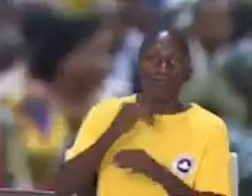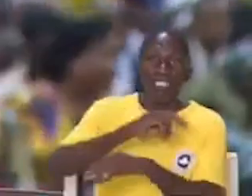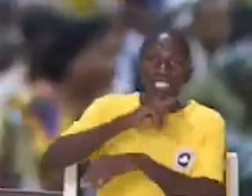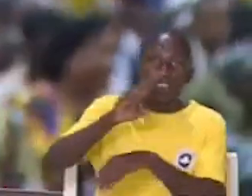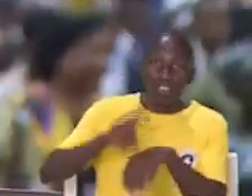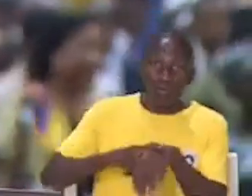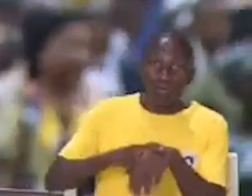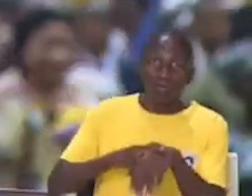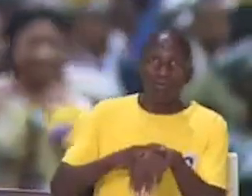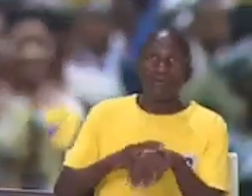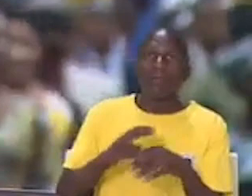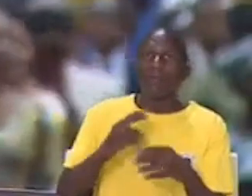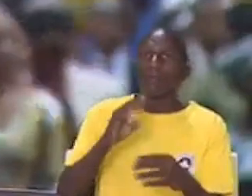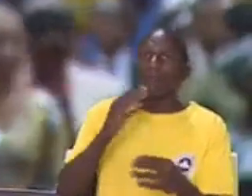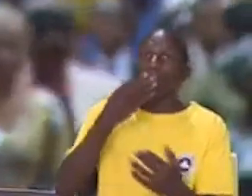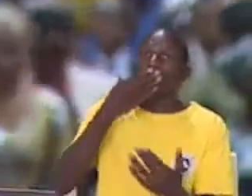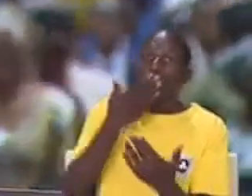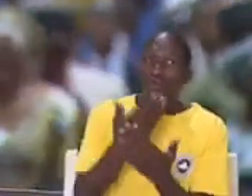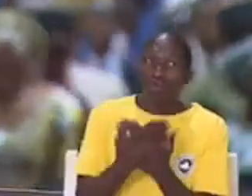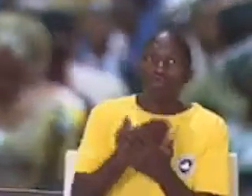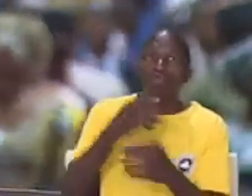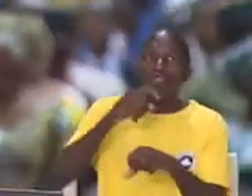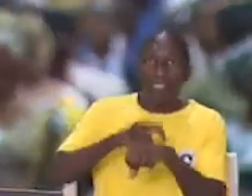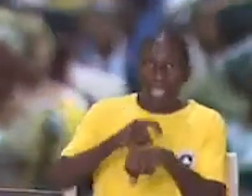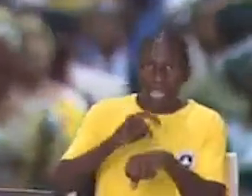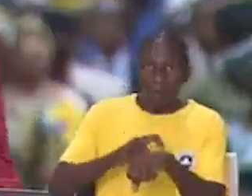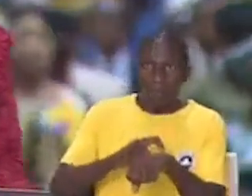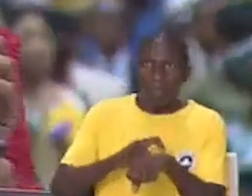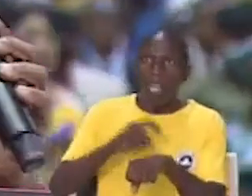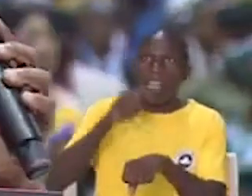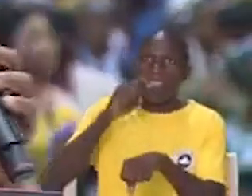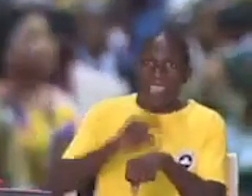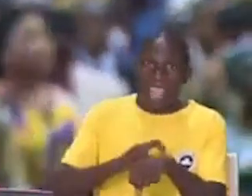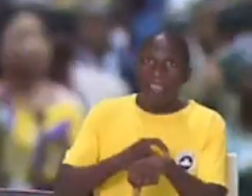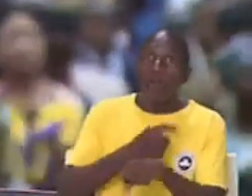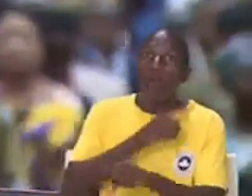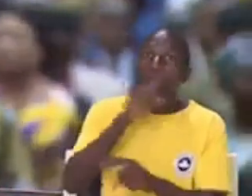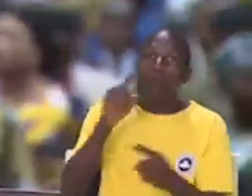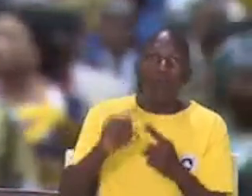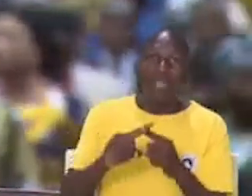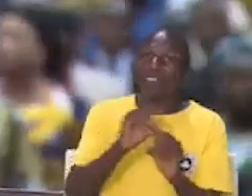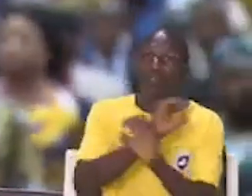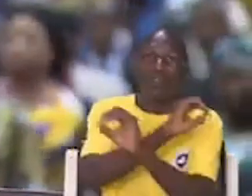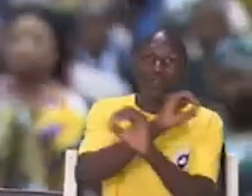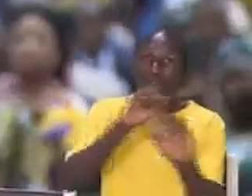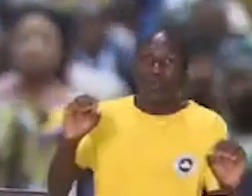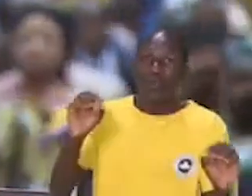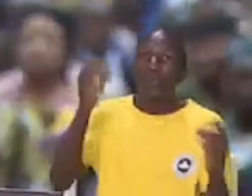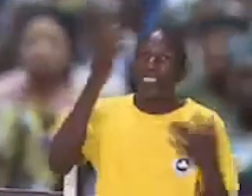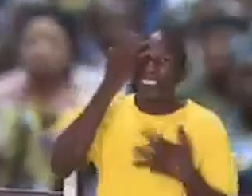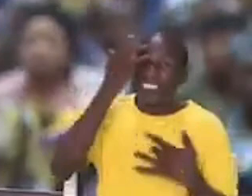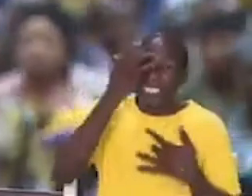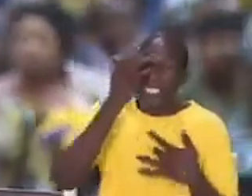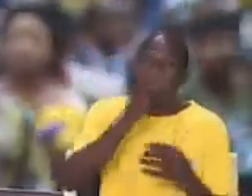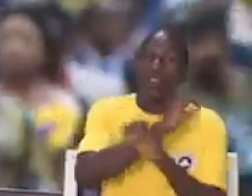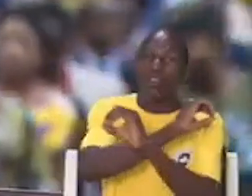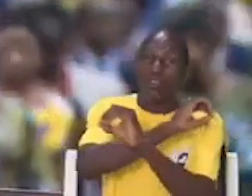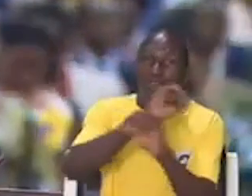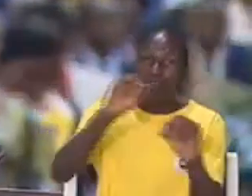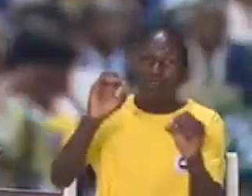all our nations, the good times. Times when there was no cholera, no